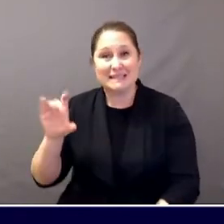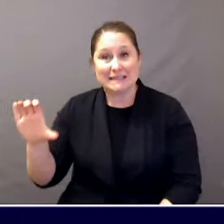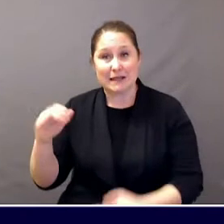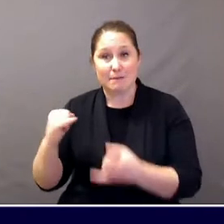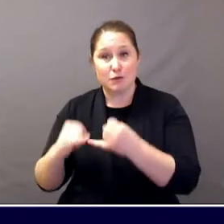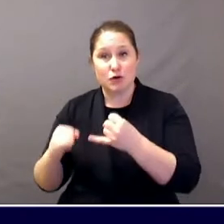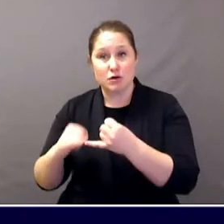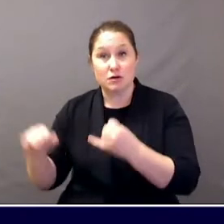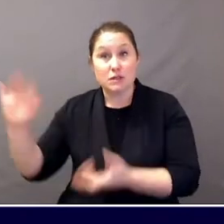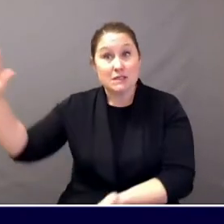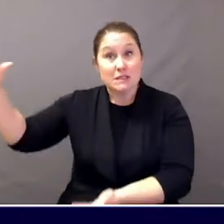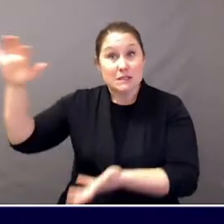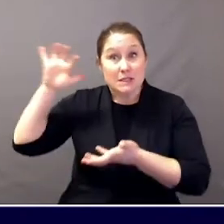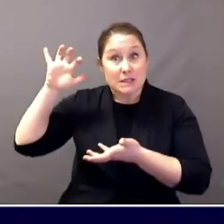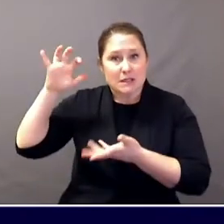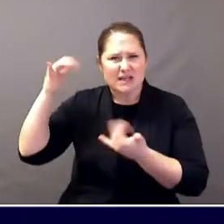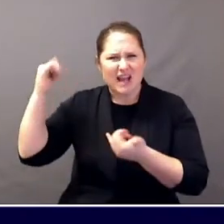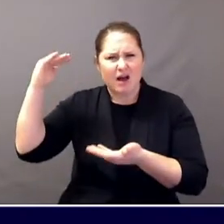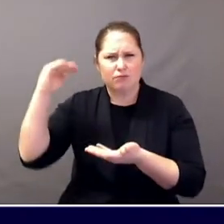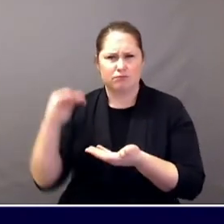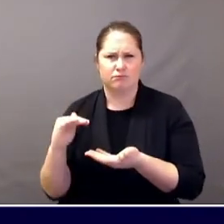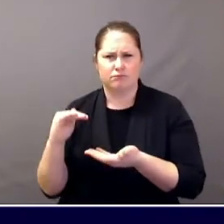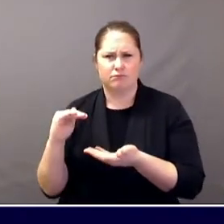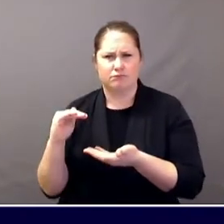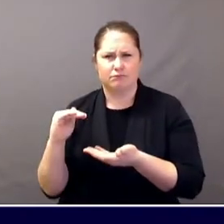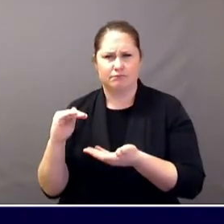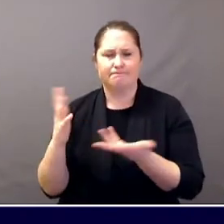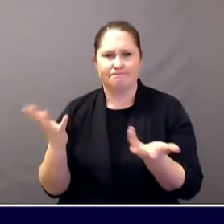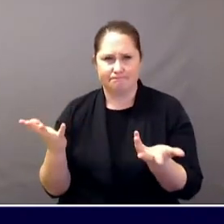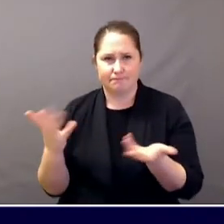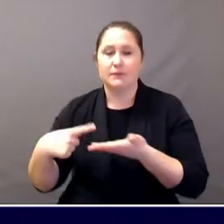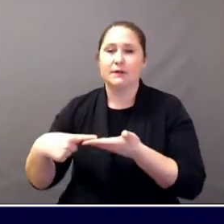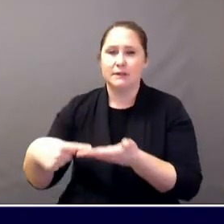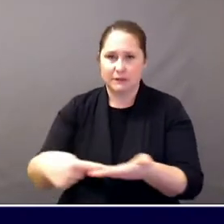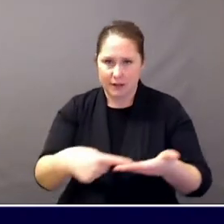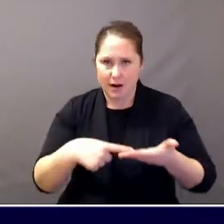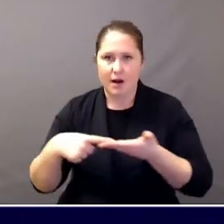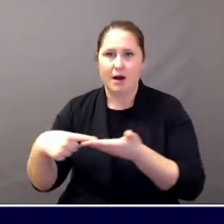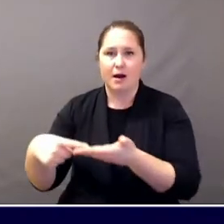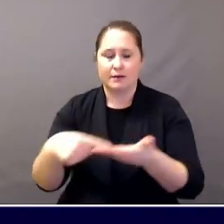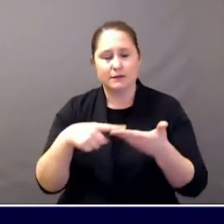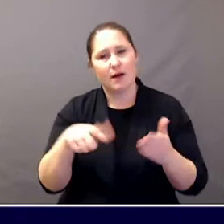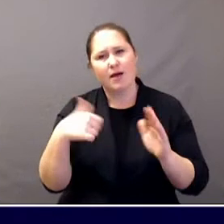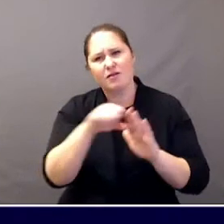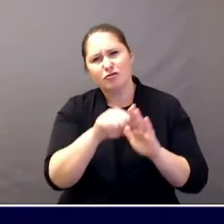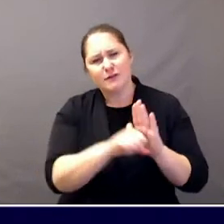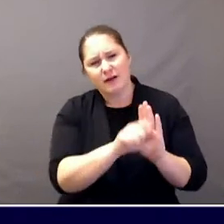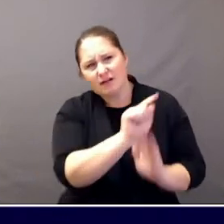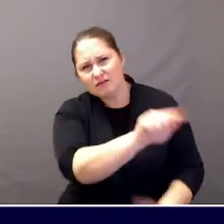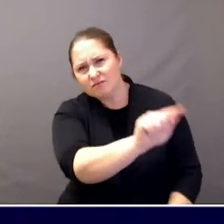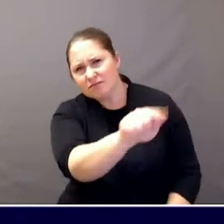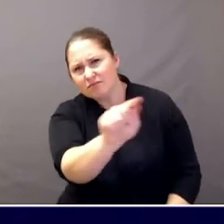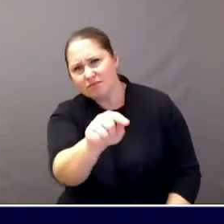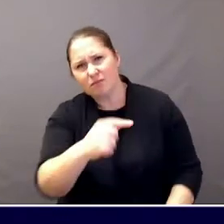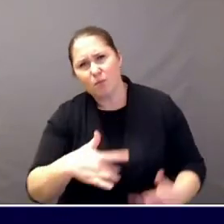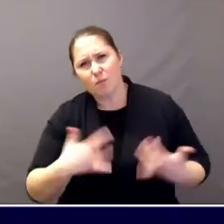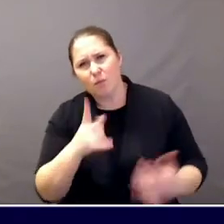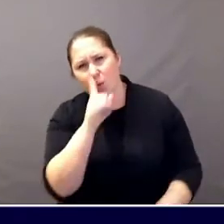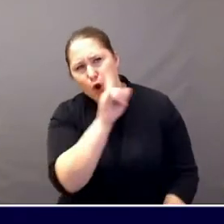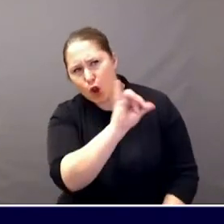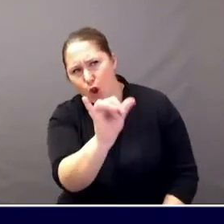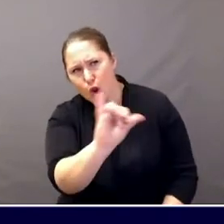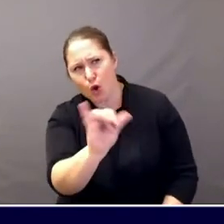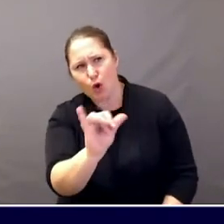than we are now. And so while we have been discussing amongst other states and internally what the implications of